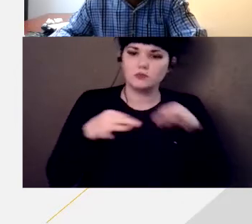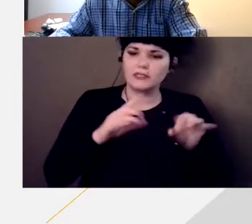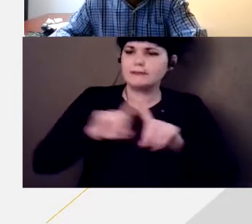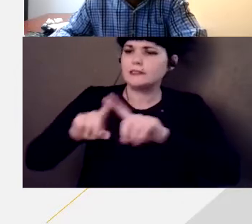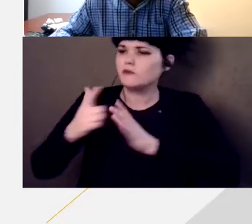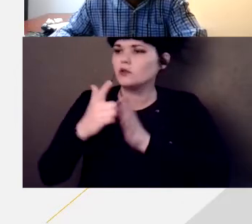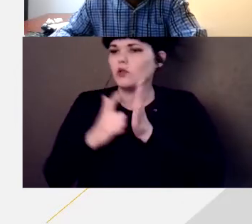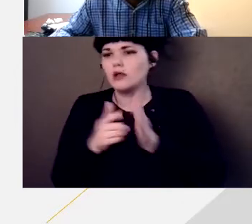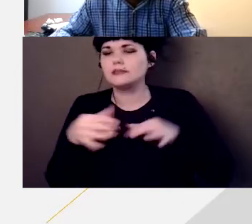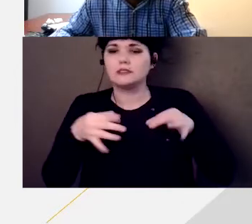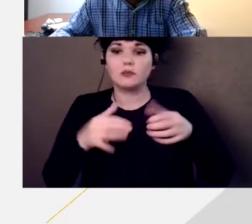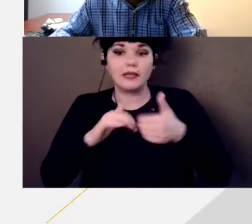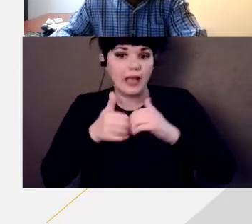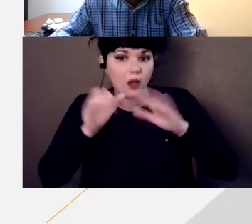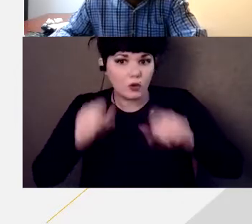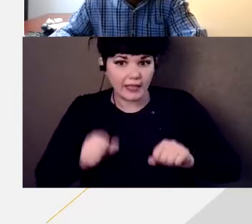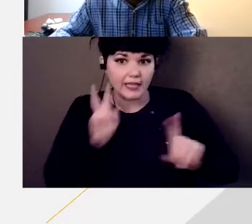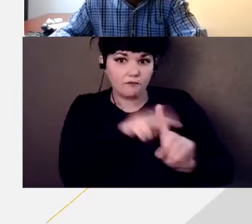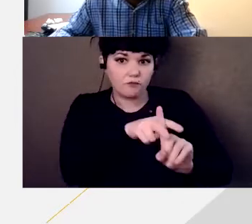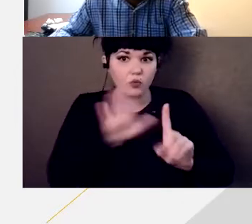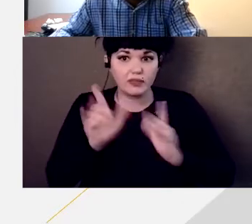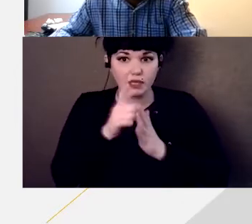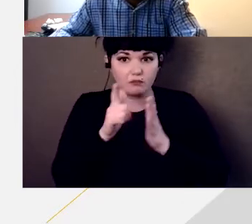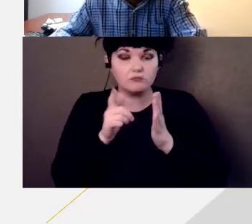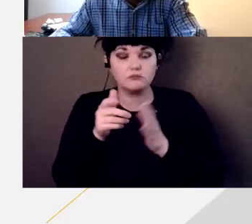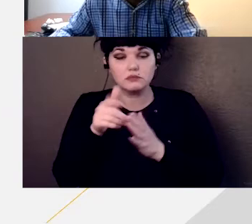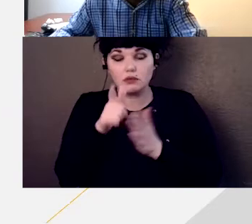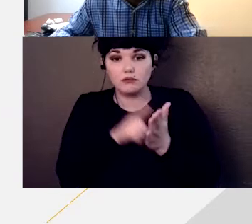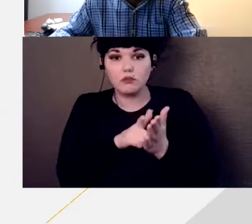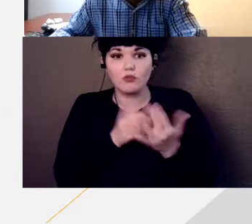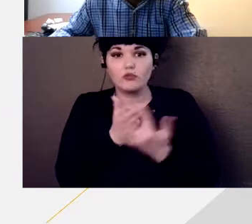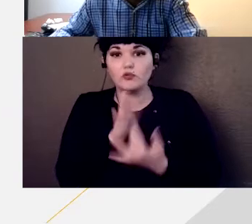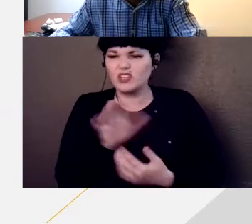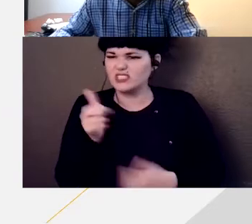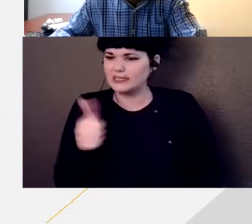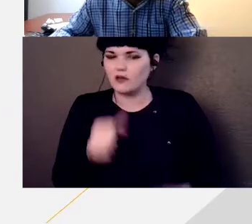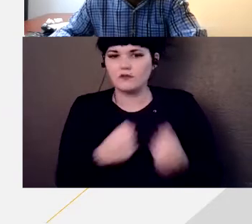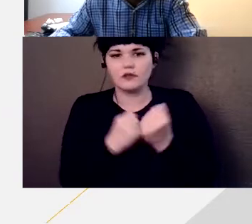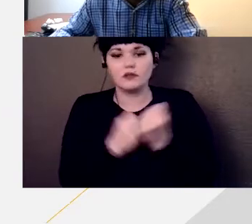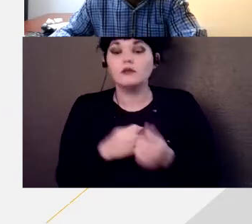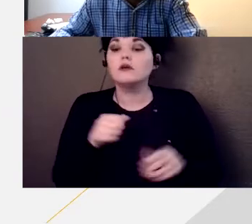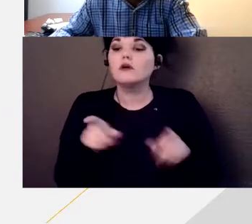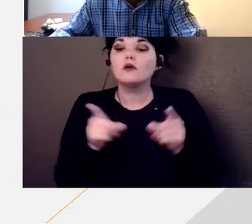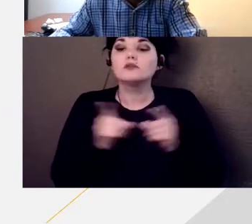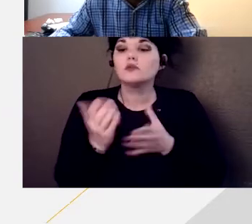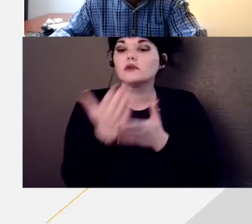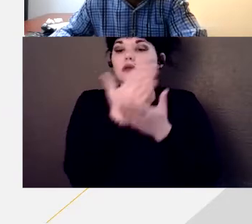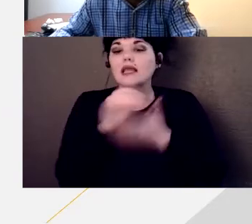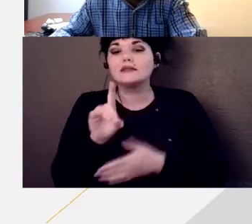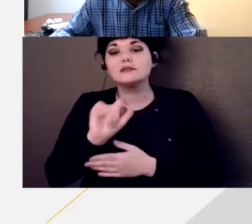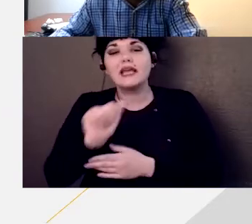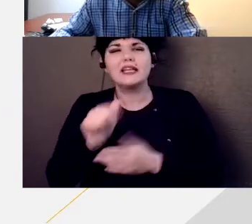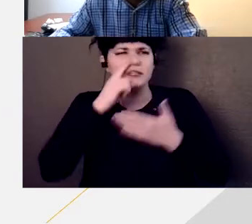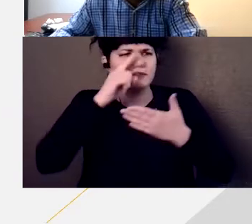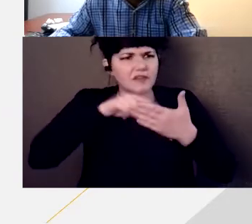rights through self-advocacy. And then systemic advocacy, gathering data and conducting investigations on issues that appear to